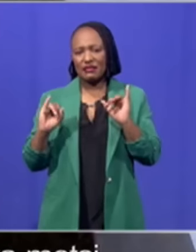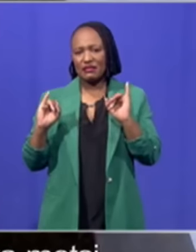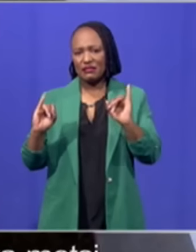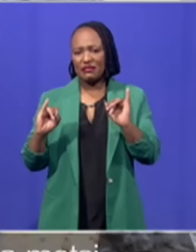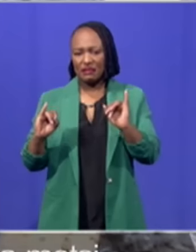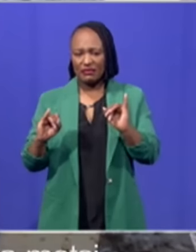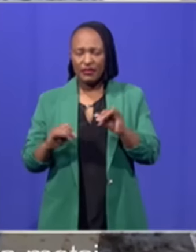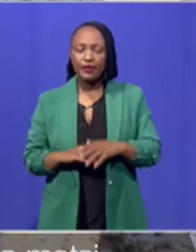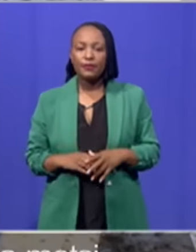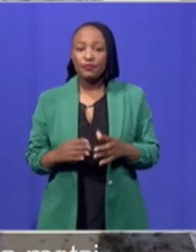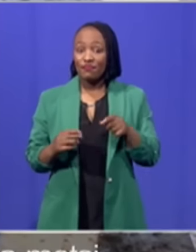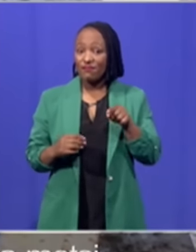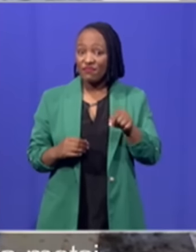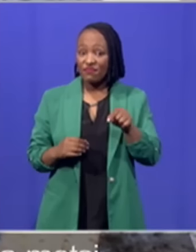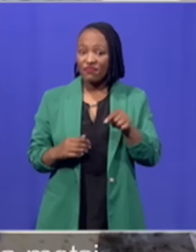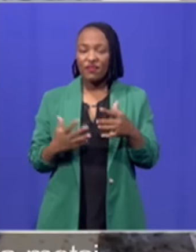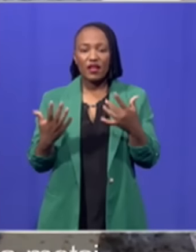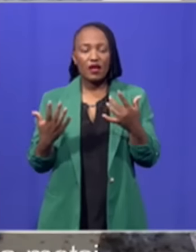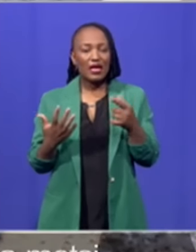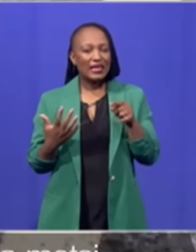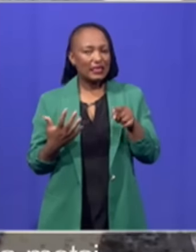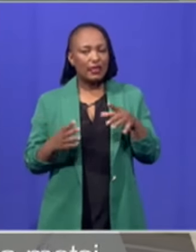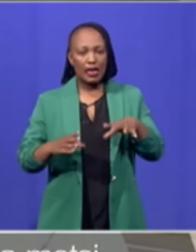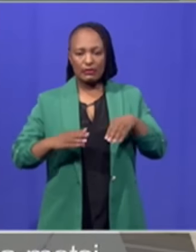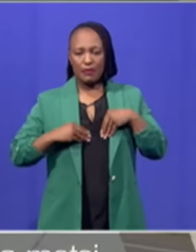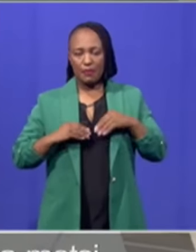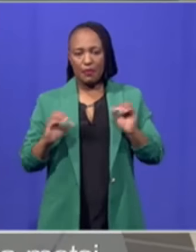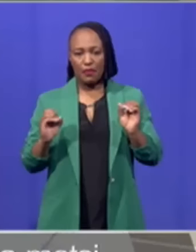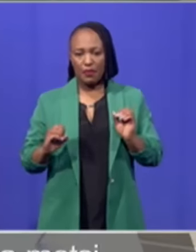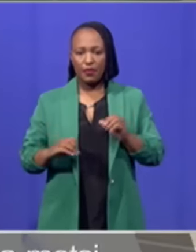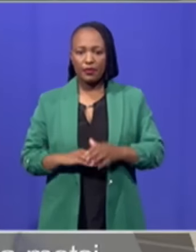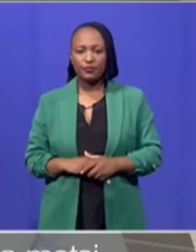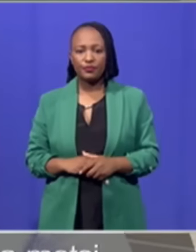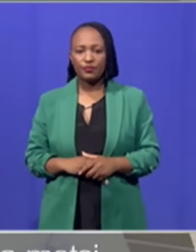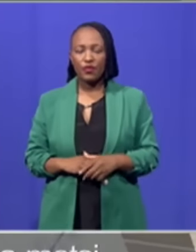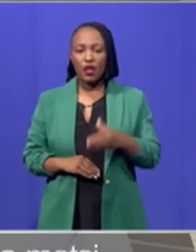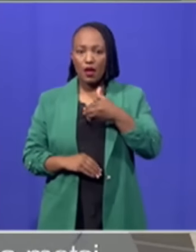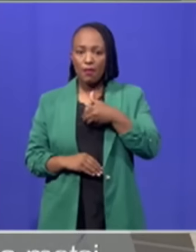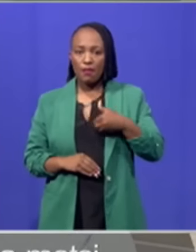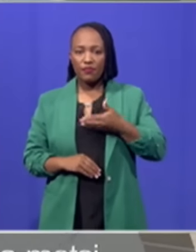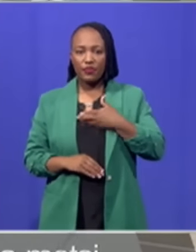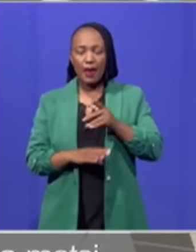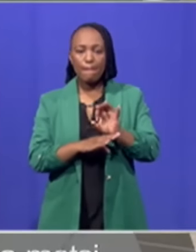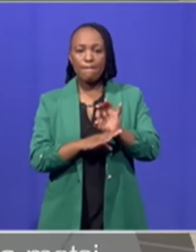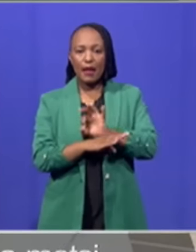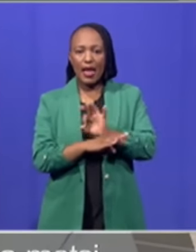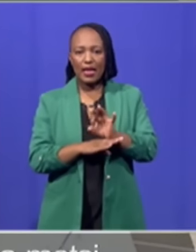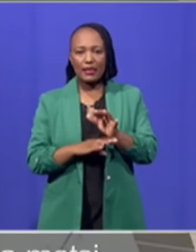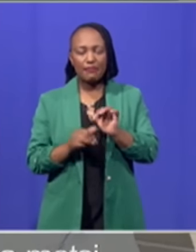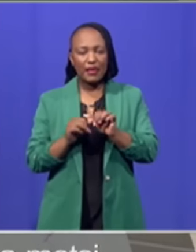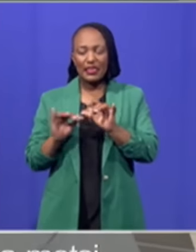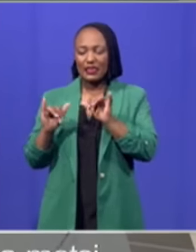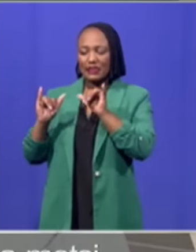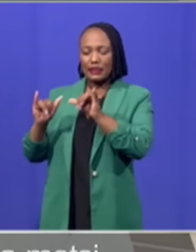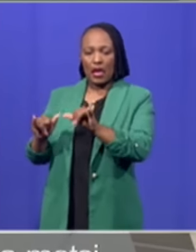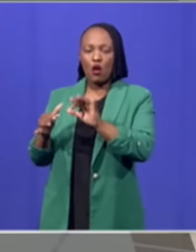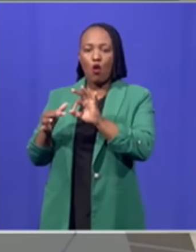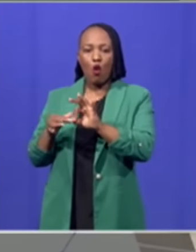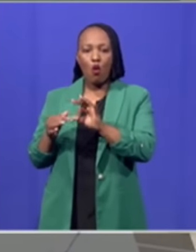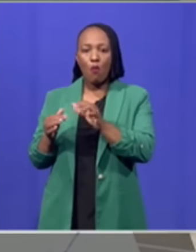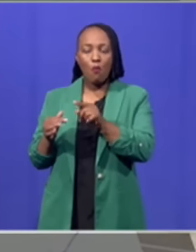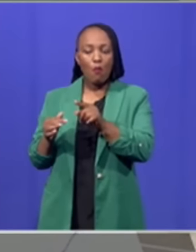jeseng diwelang, mme seo ga se amogelesege. Parents had to make plans not to go to work, to stay at home with their kids because the